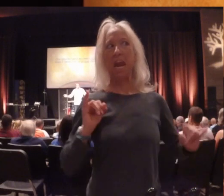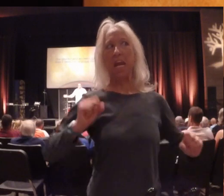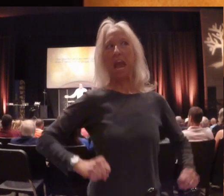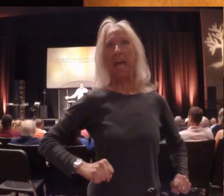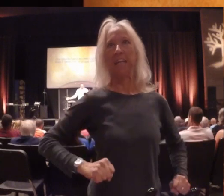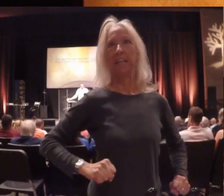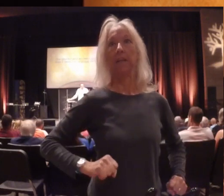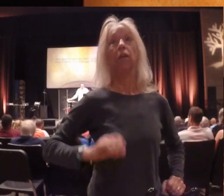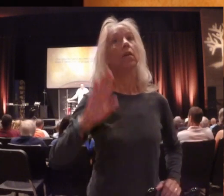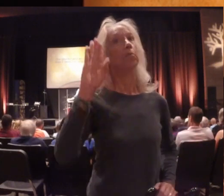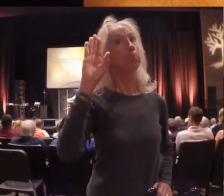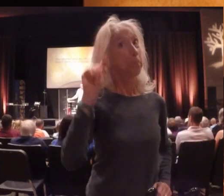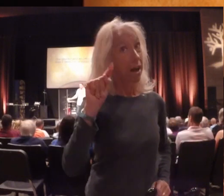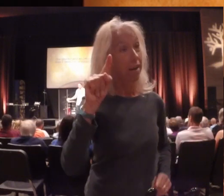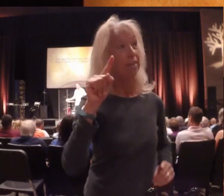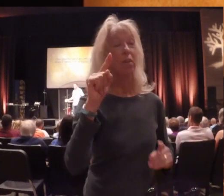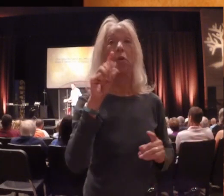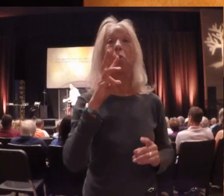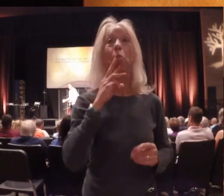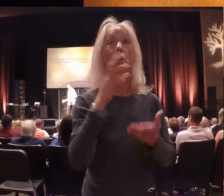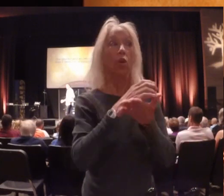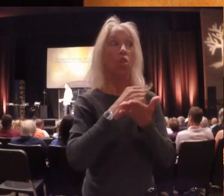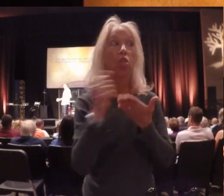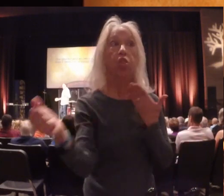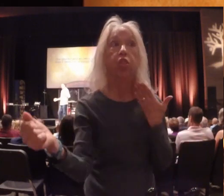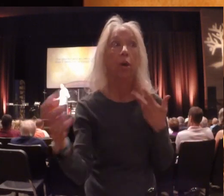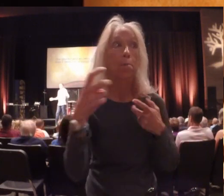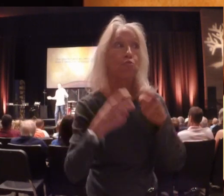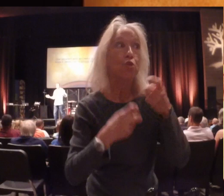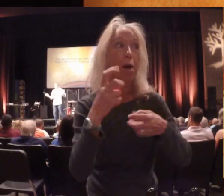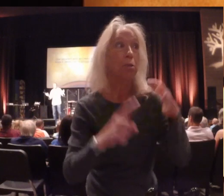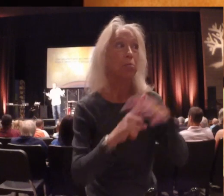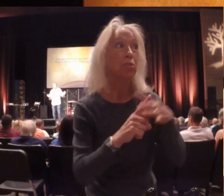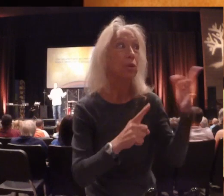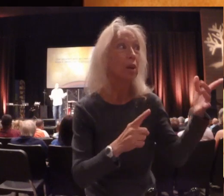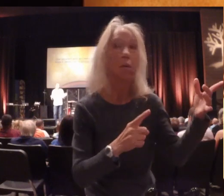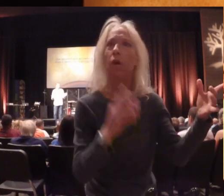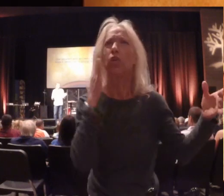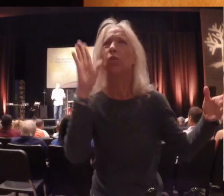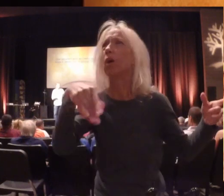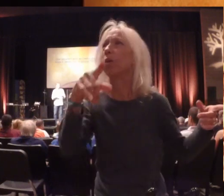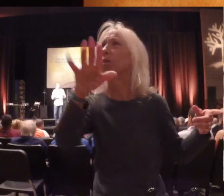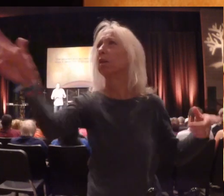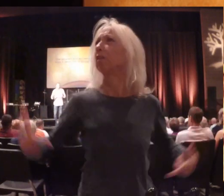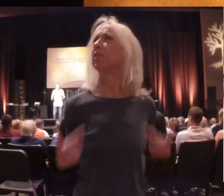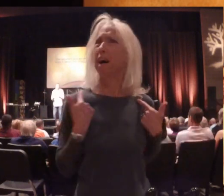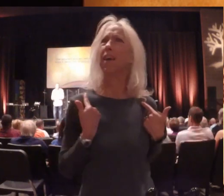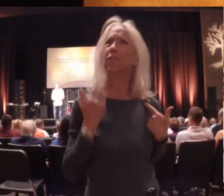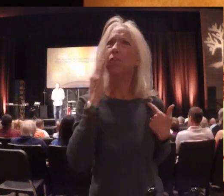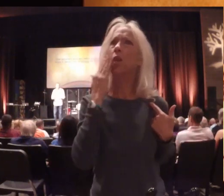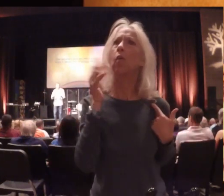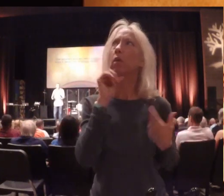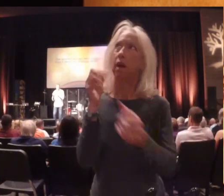until trouble comes. That sound familiar? You know, we get ourselves in these situations and we're not